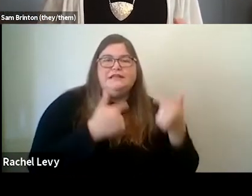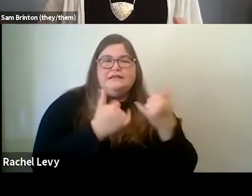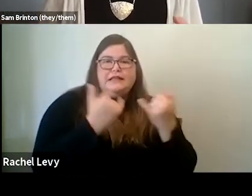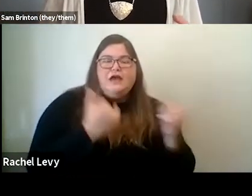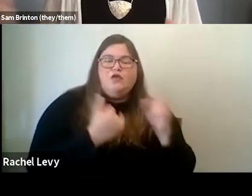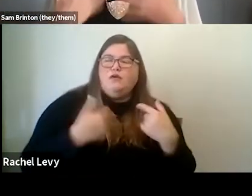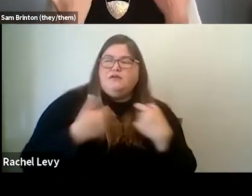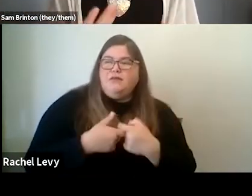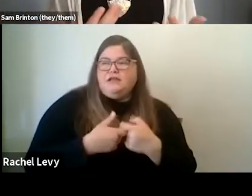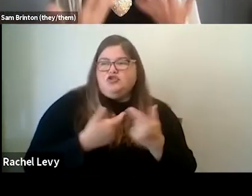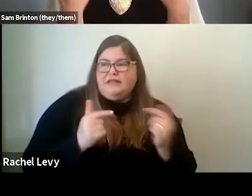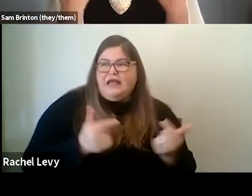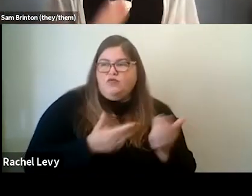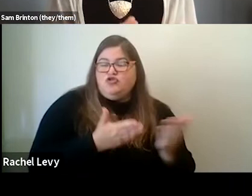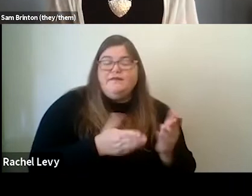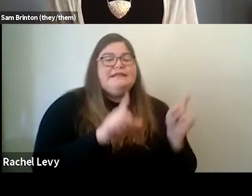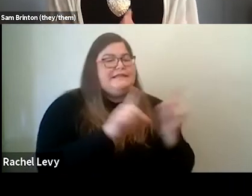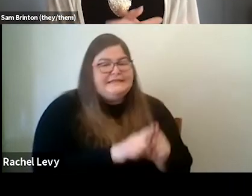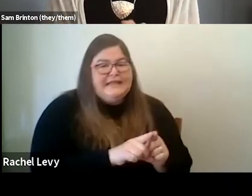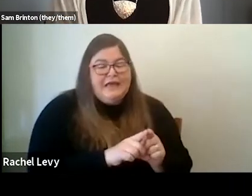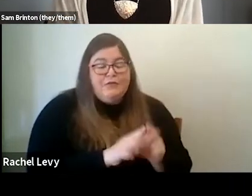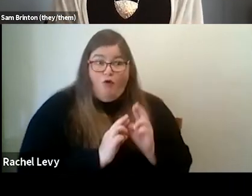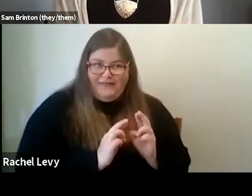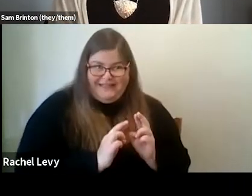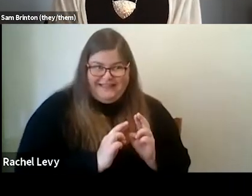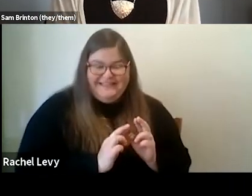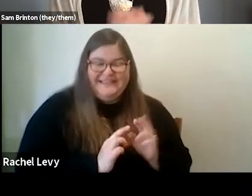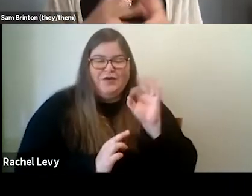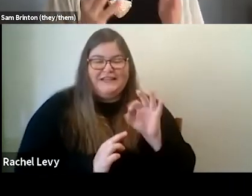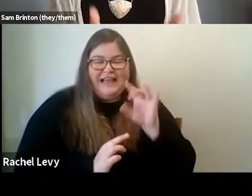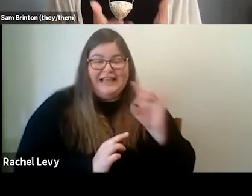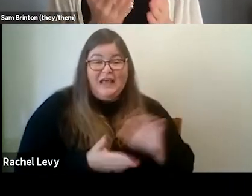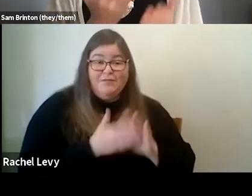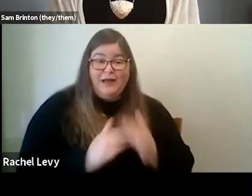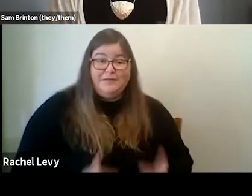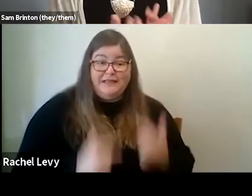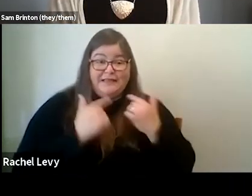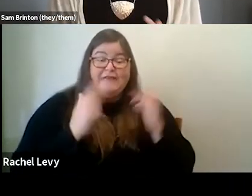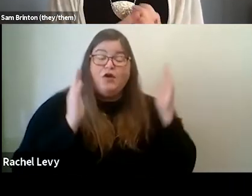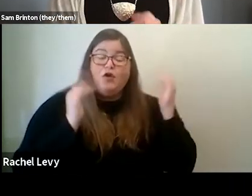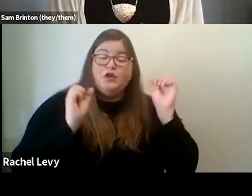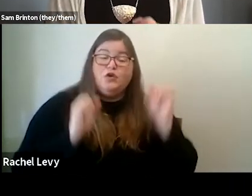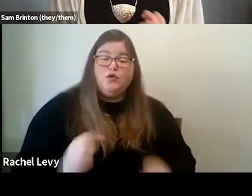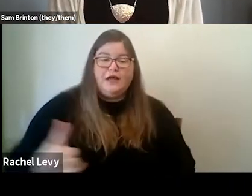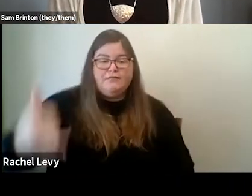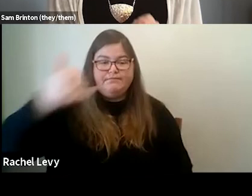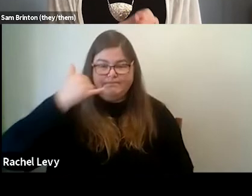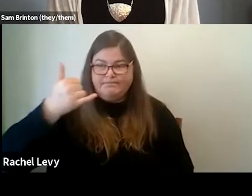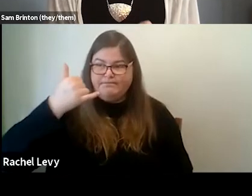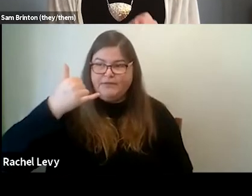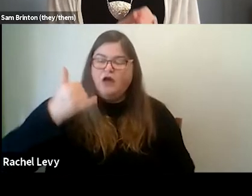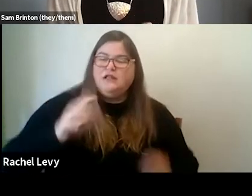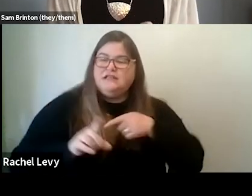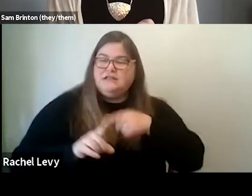language services, you'll be able to hopefully, when 988 goes live, be able to directly connect to specialized services